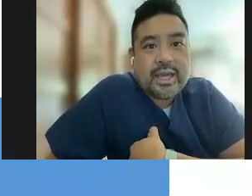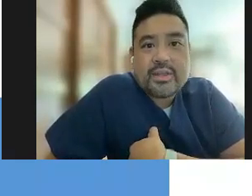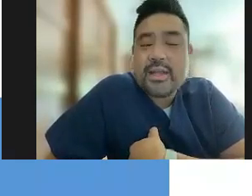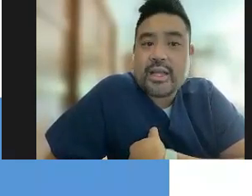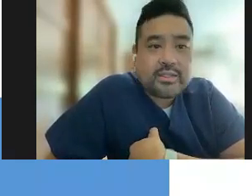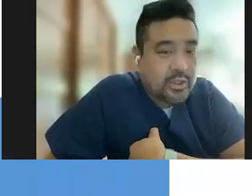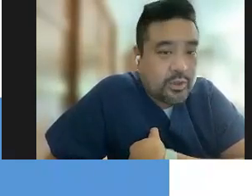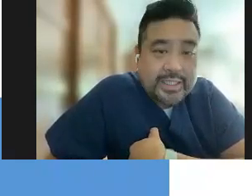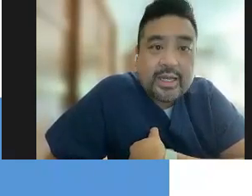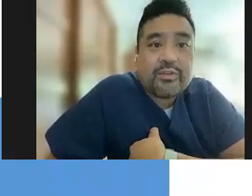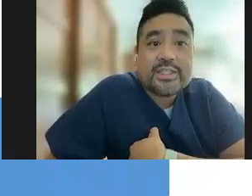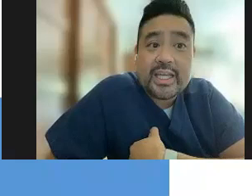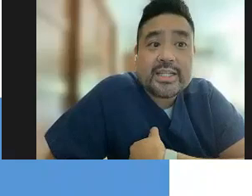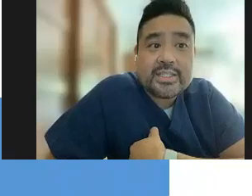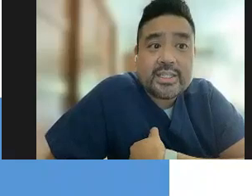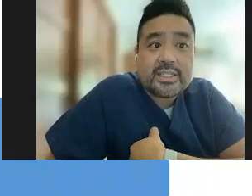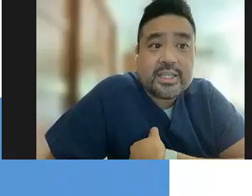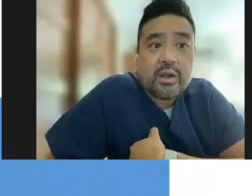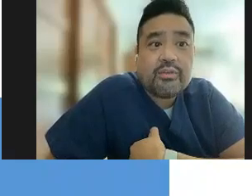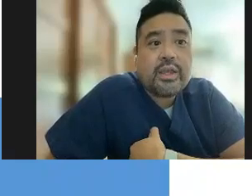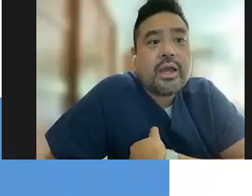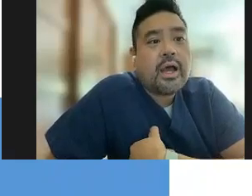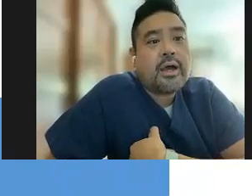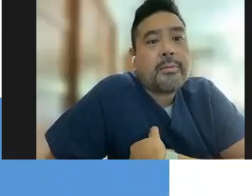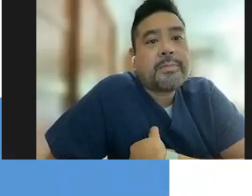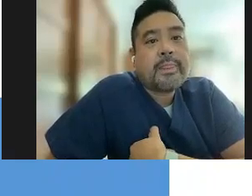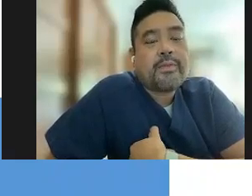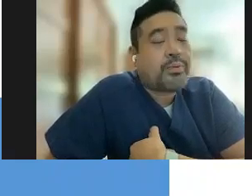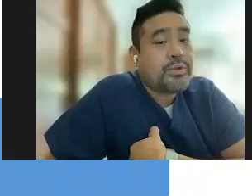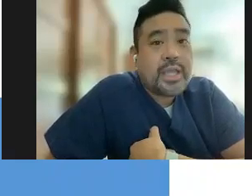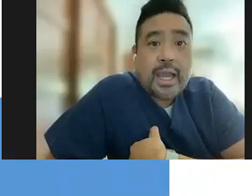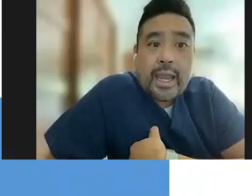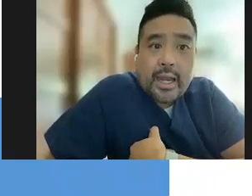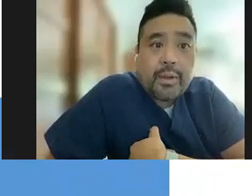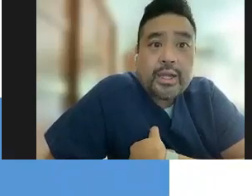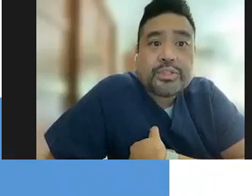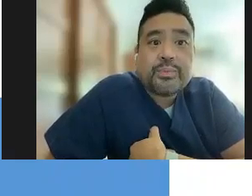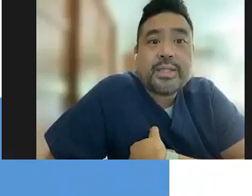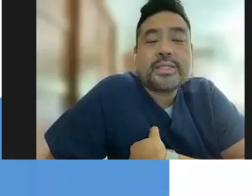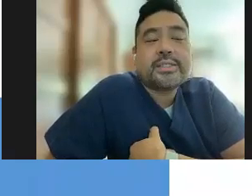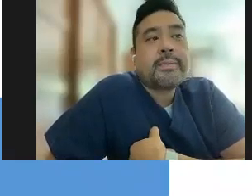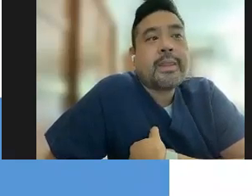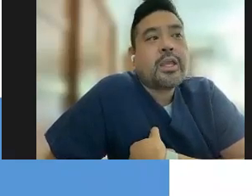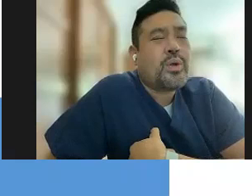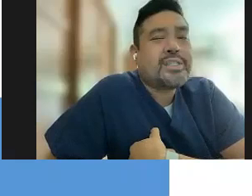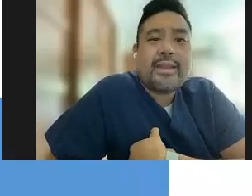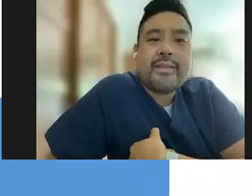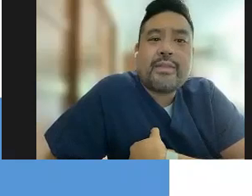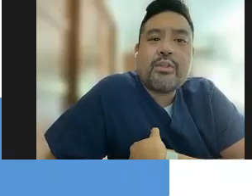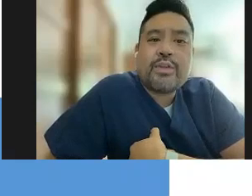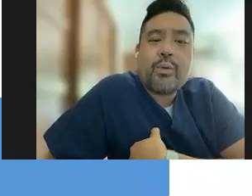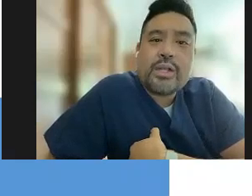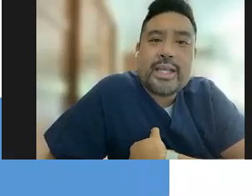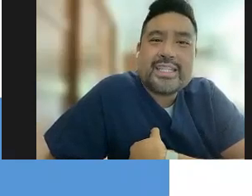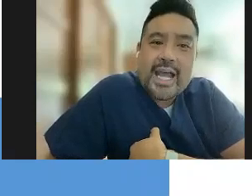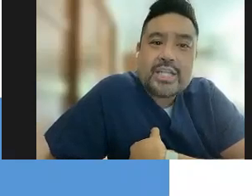hospitalization and death and still maintain efficacy against disease itself. They produce antibody responses. You know, and the